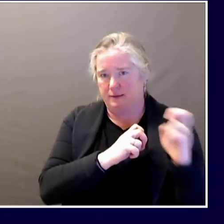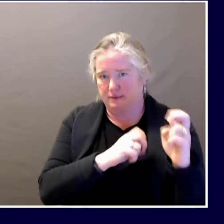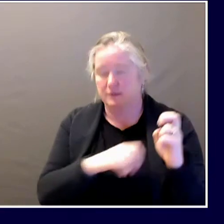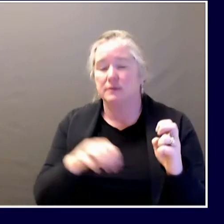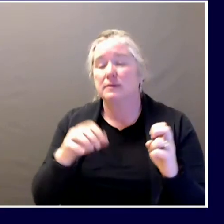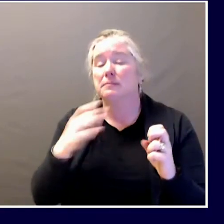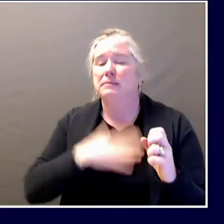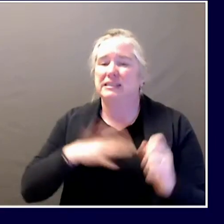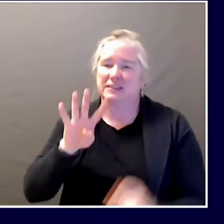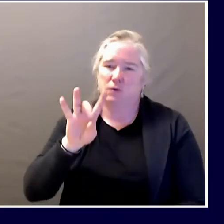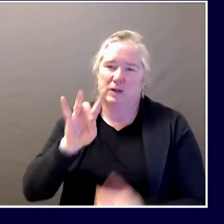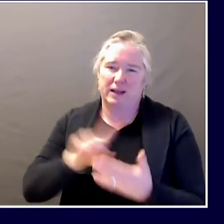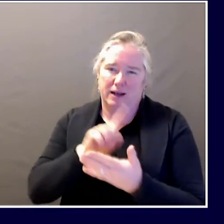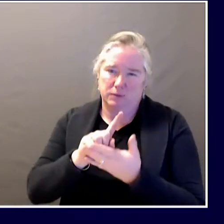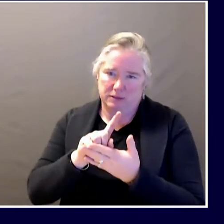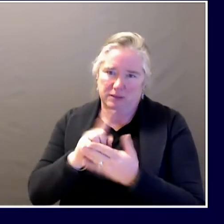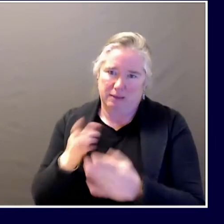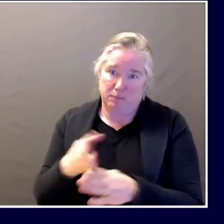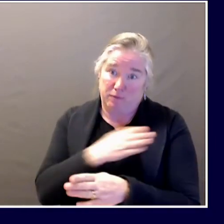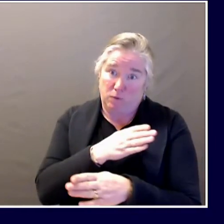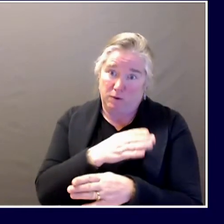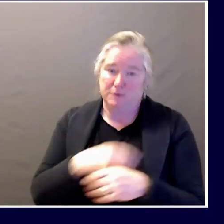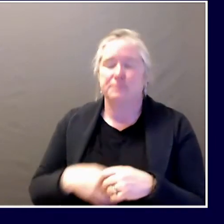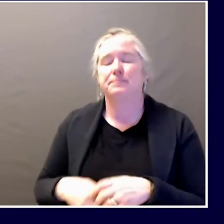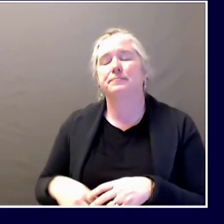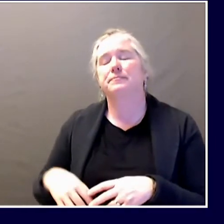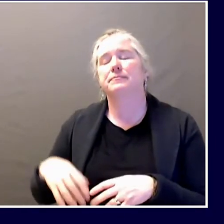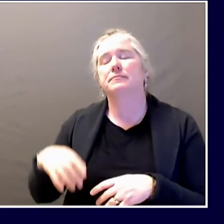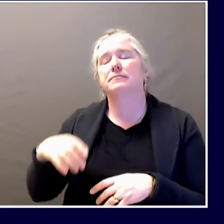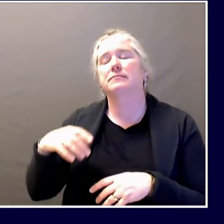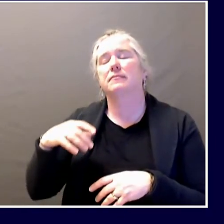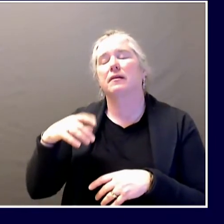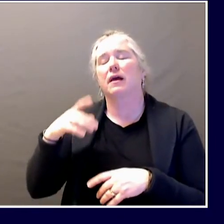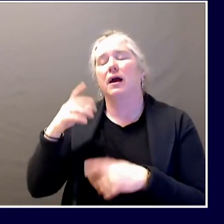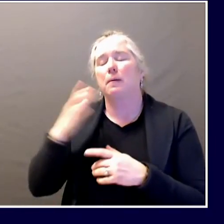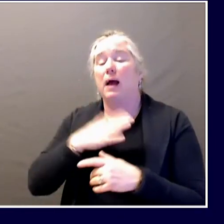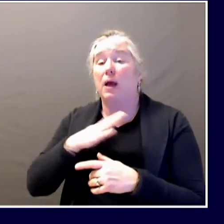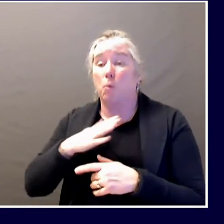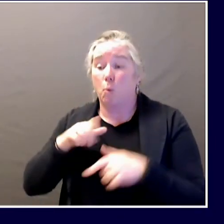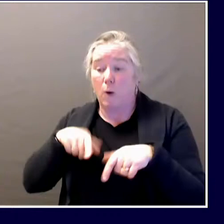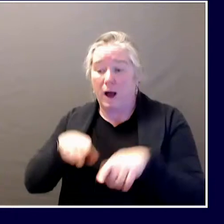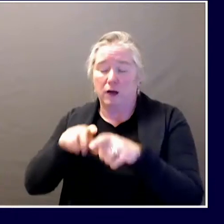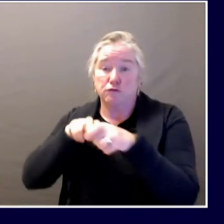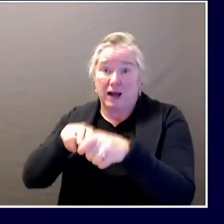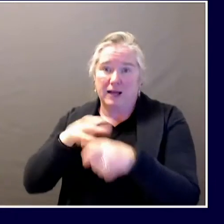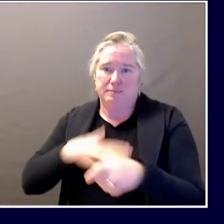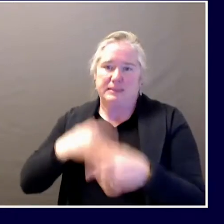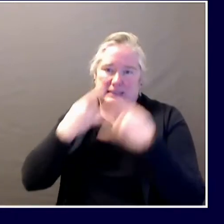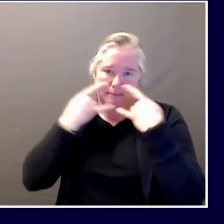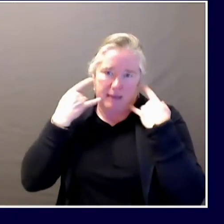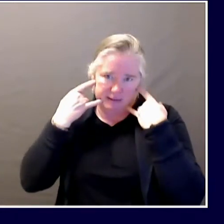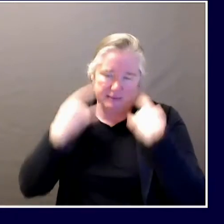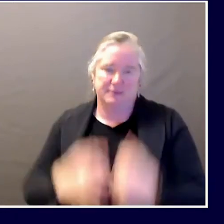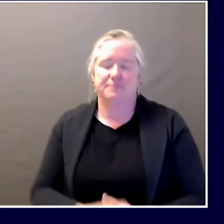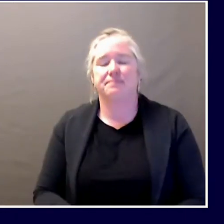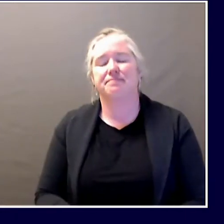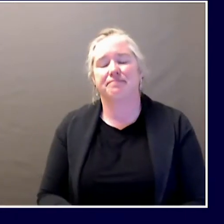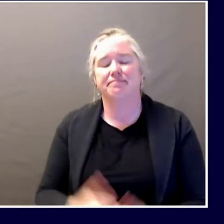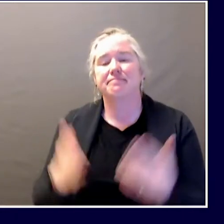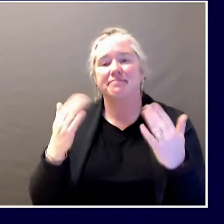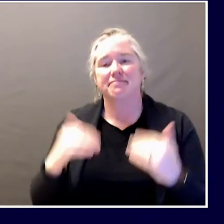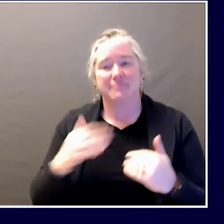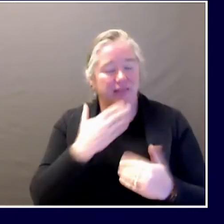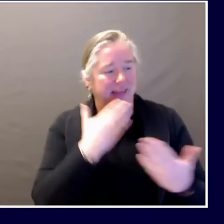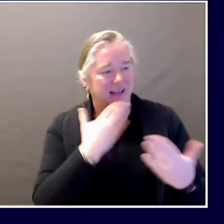a mask. When you get to your vaccine clinic, please wear a mask. Thank you. Thank you. Thanks, Amy. We turn it over to Chris Costa next.